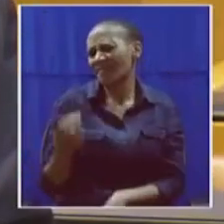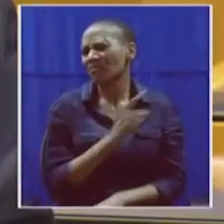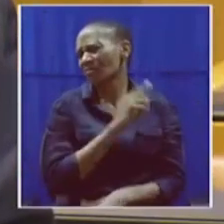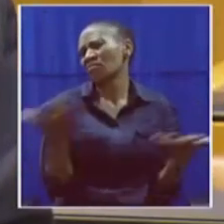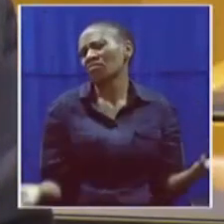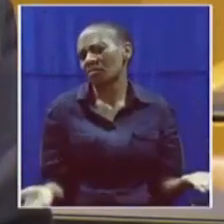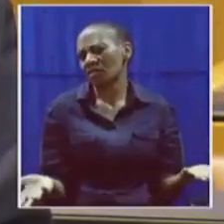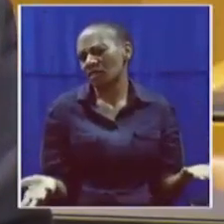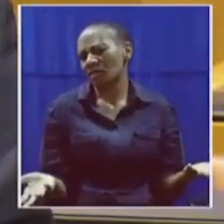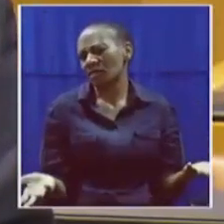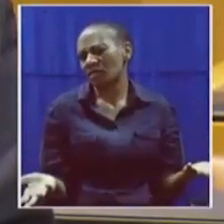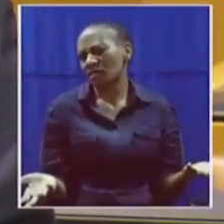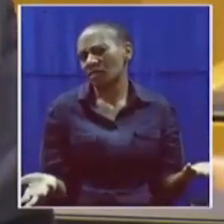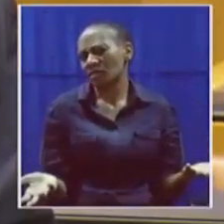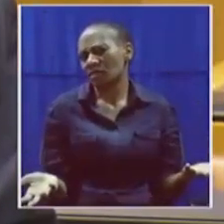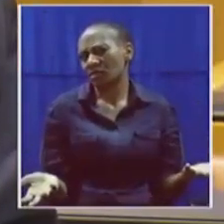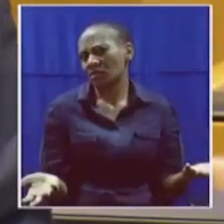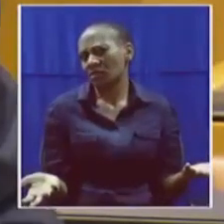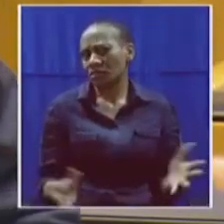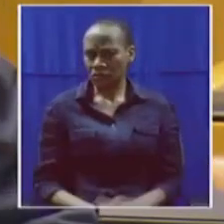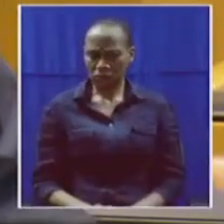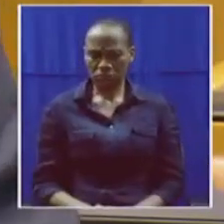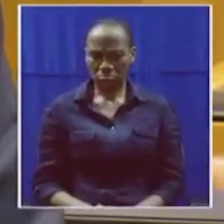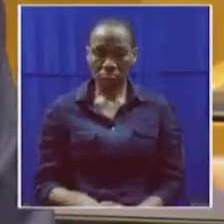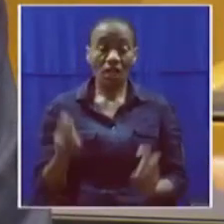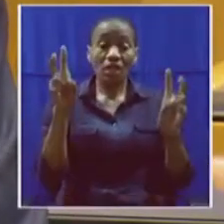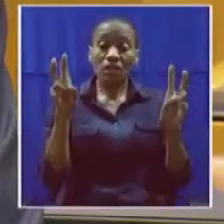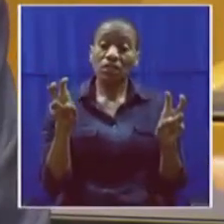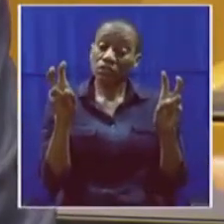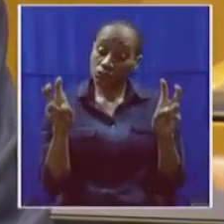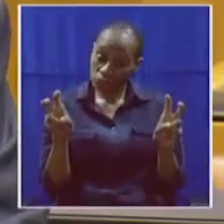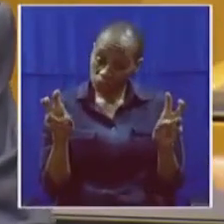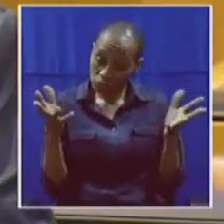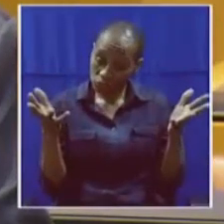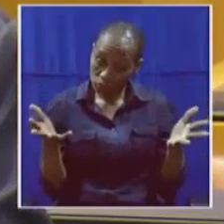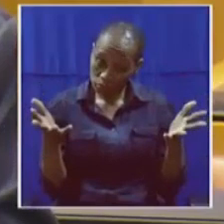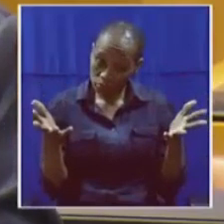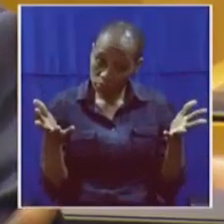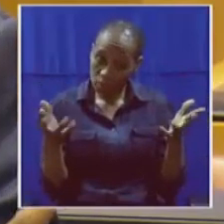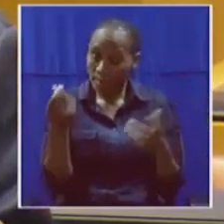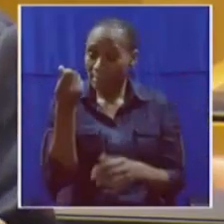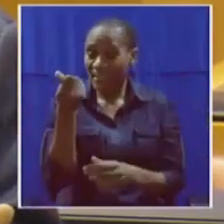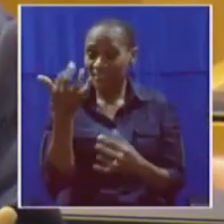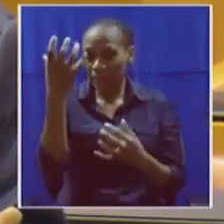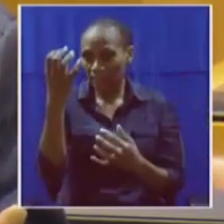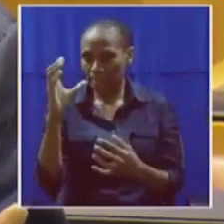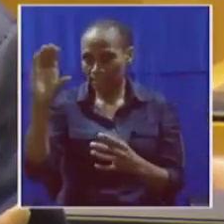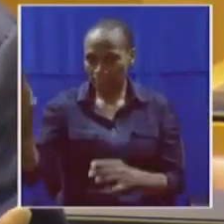Now, the issue about who funds who